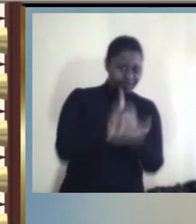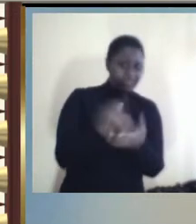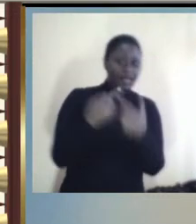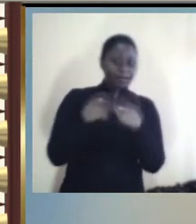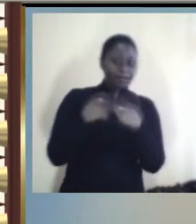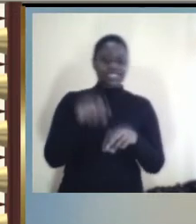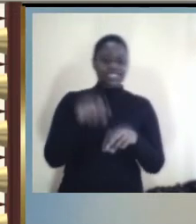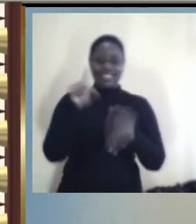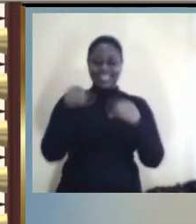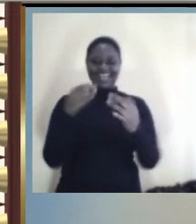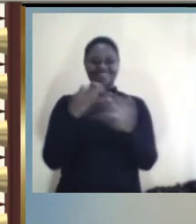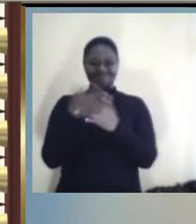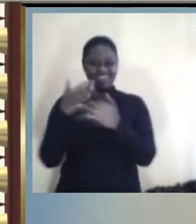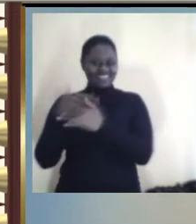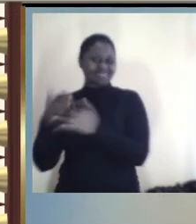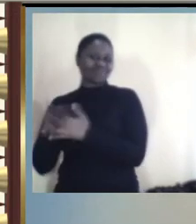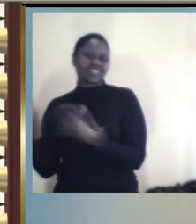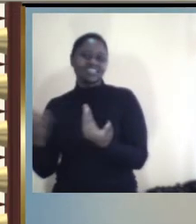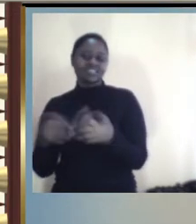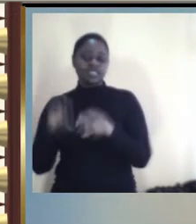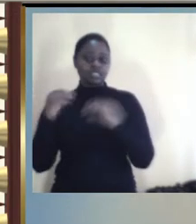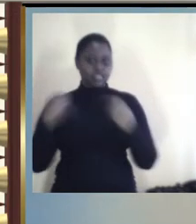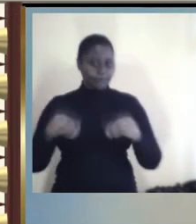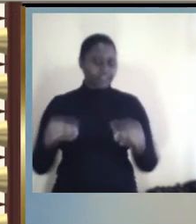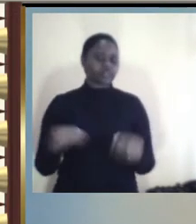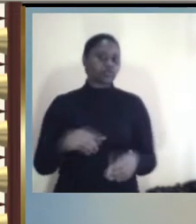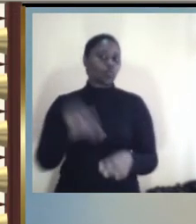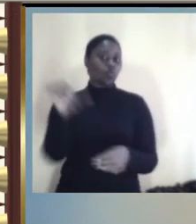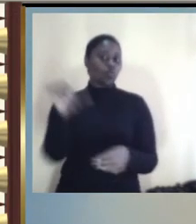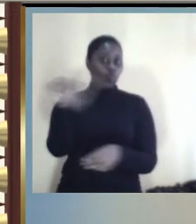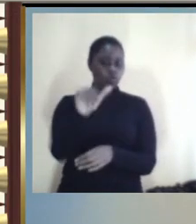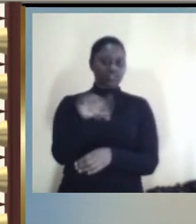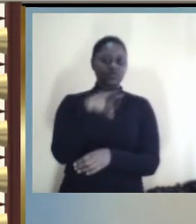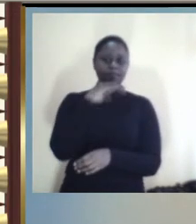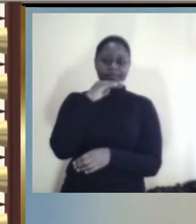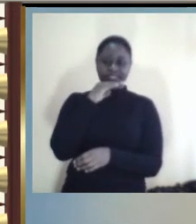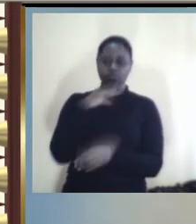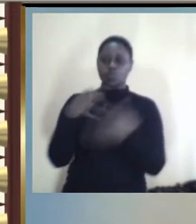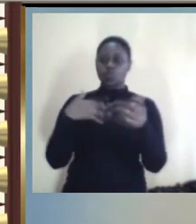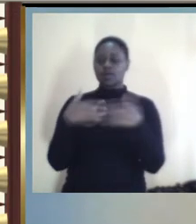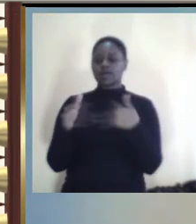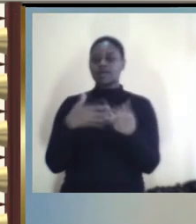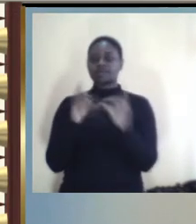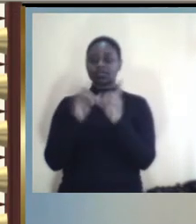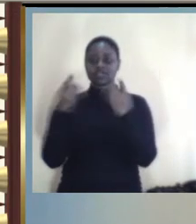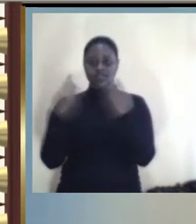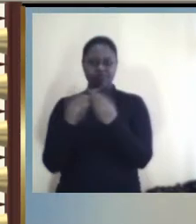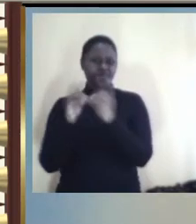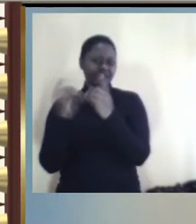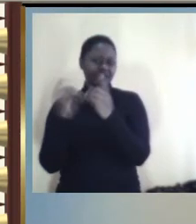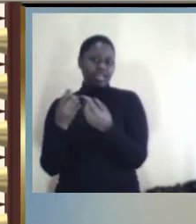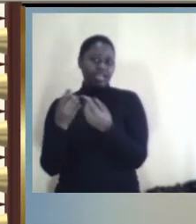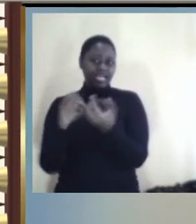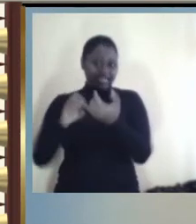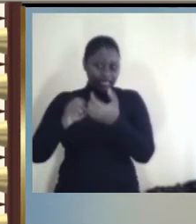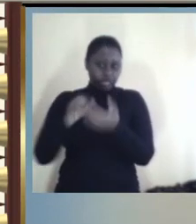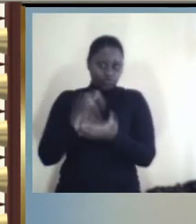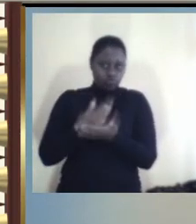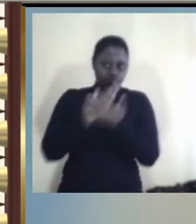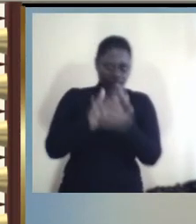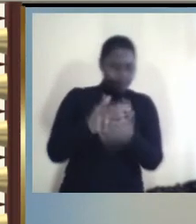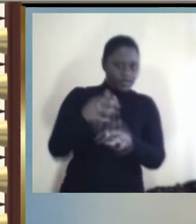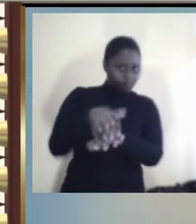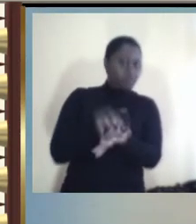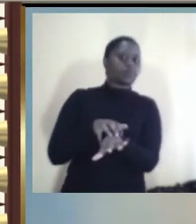to access markets, which means that whatever the department is investing in these